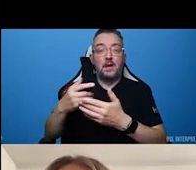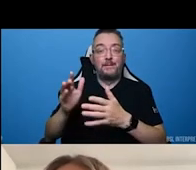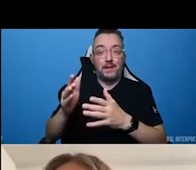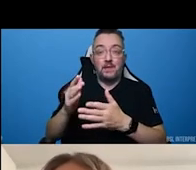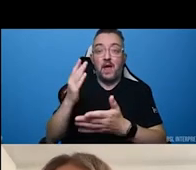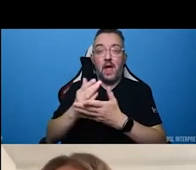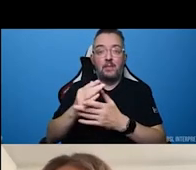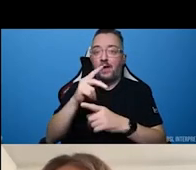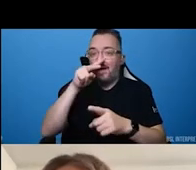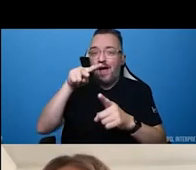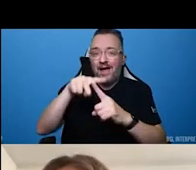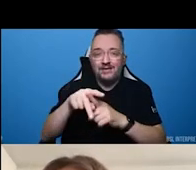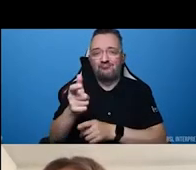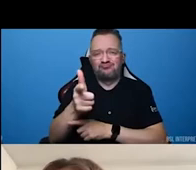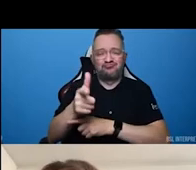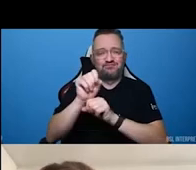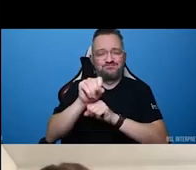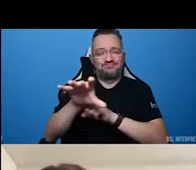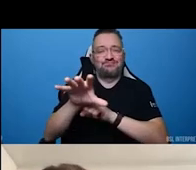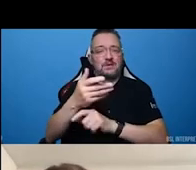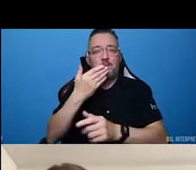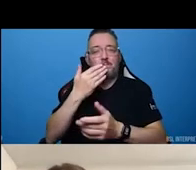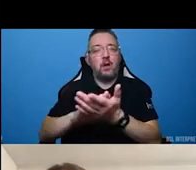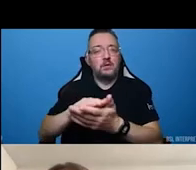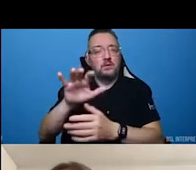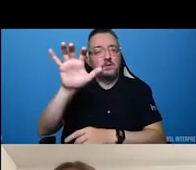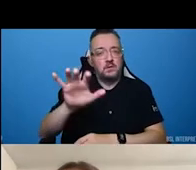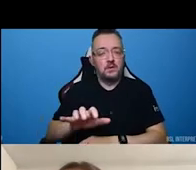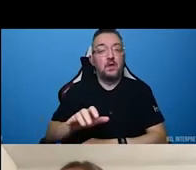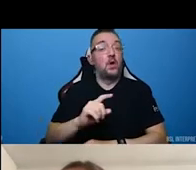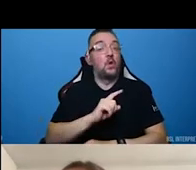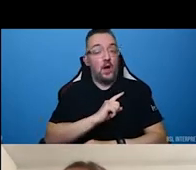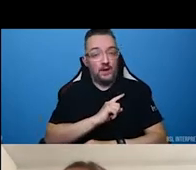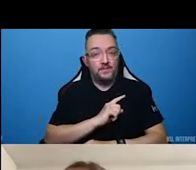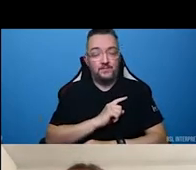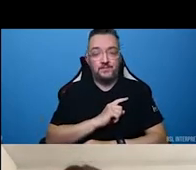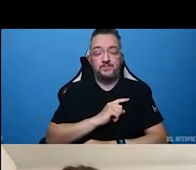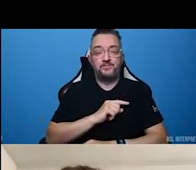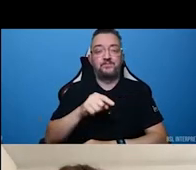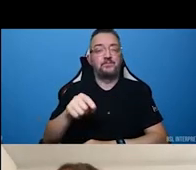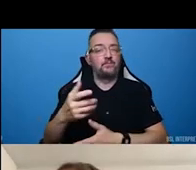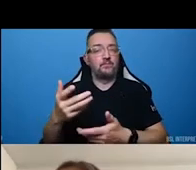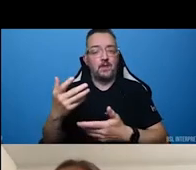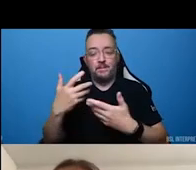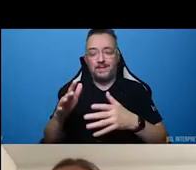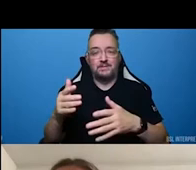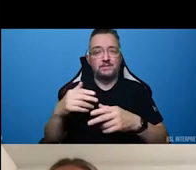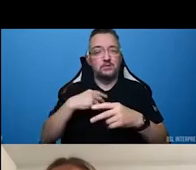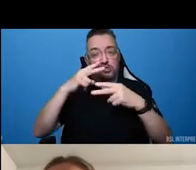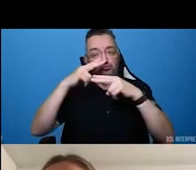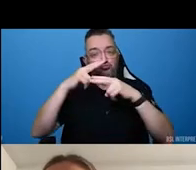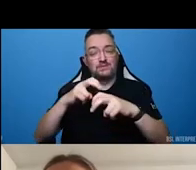artificially torched or singed. And that's because at some point in our research,